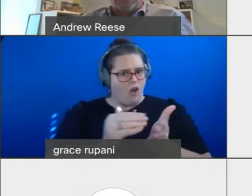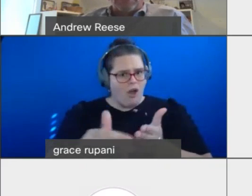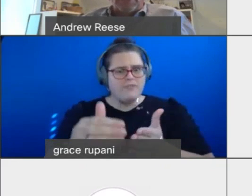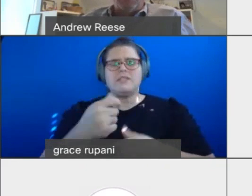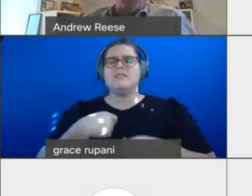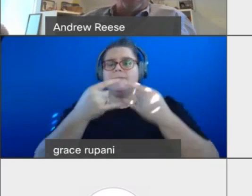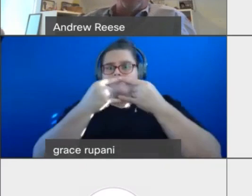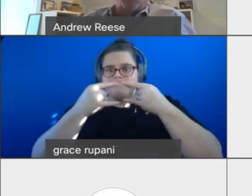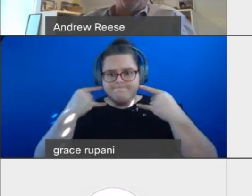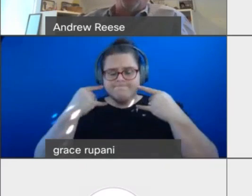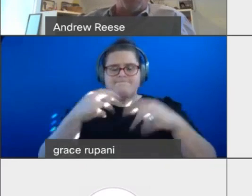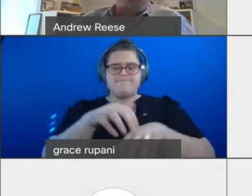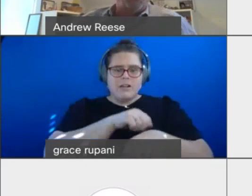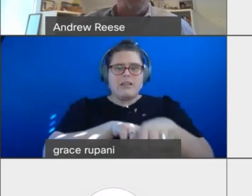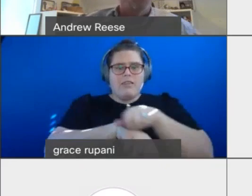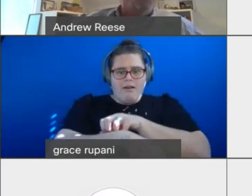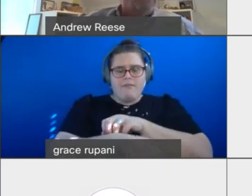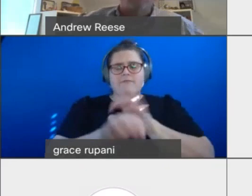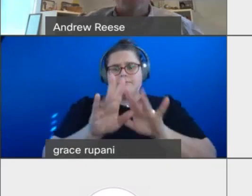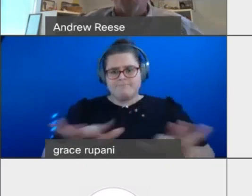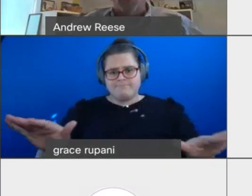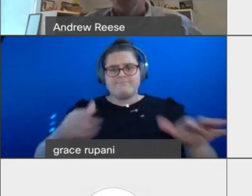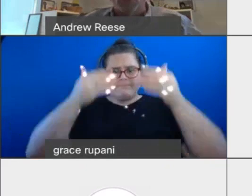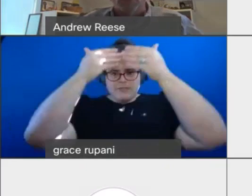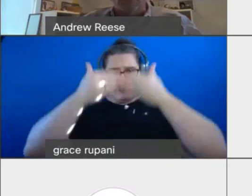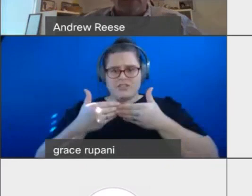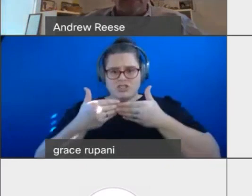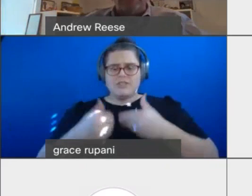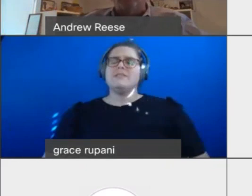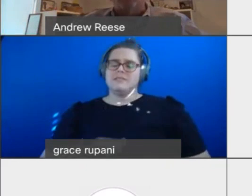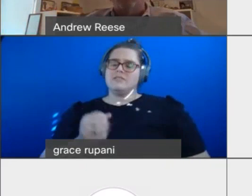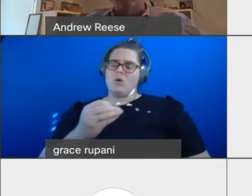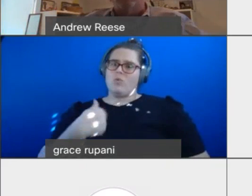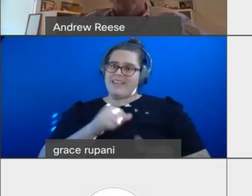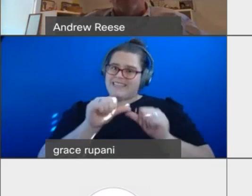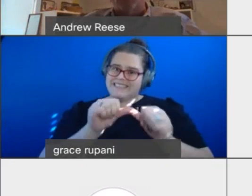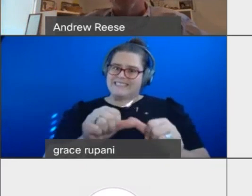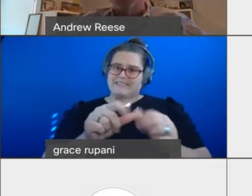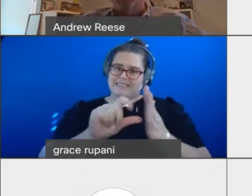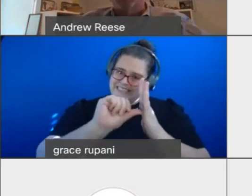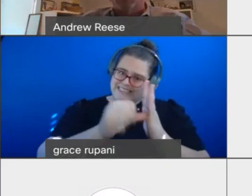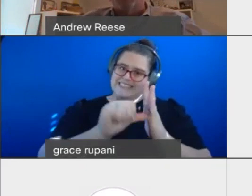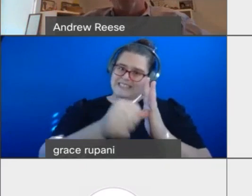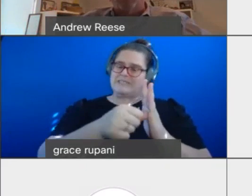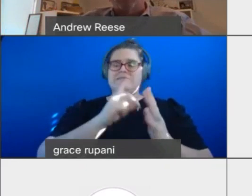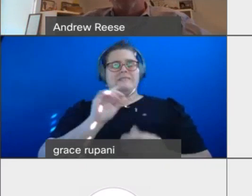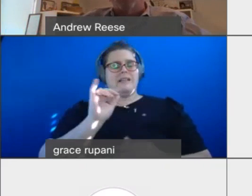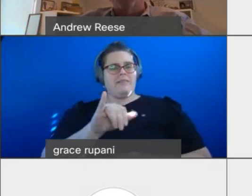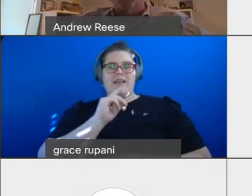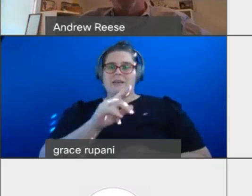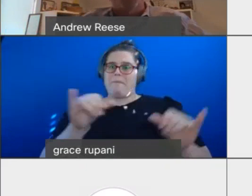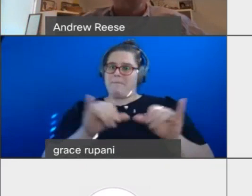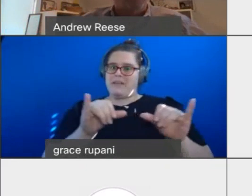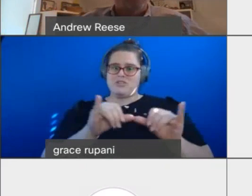are continuing to reinforce the need for these measures with the